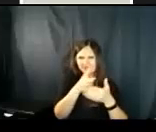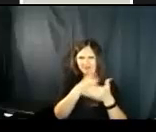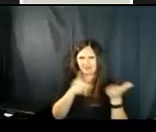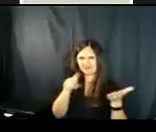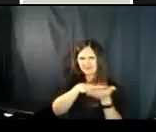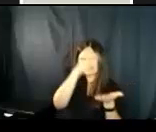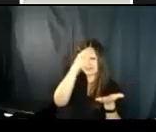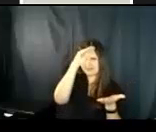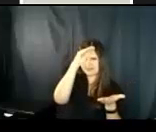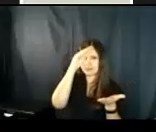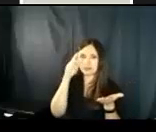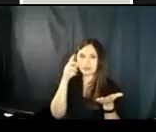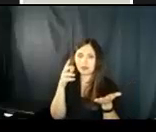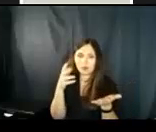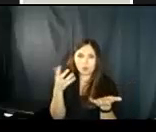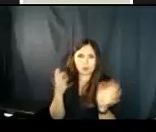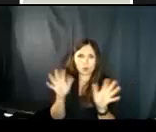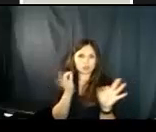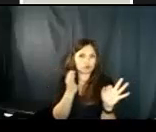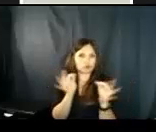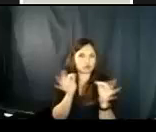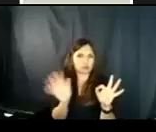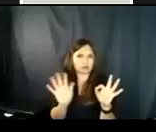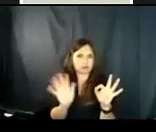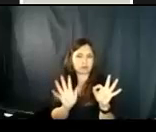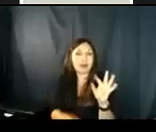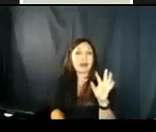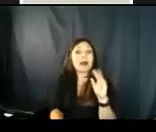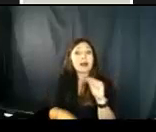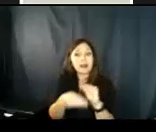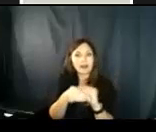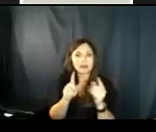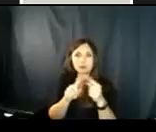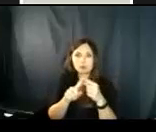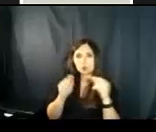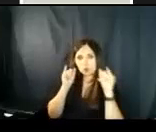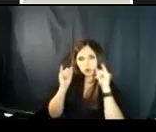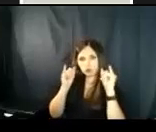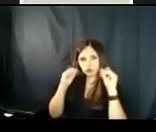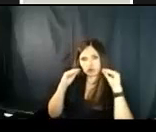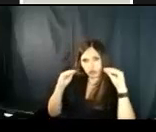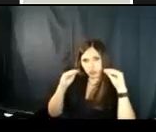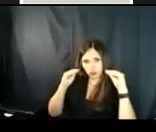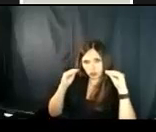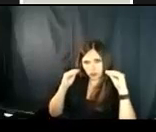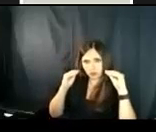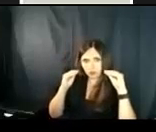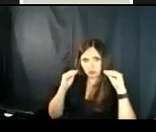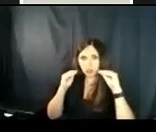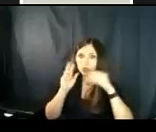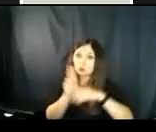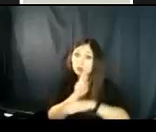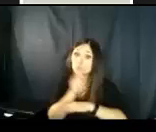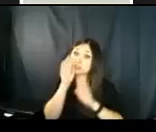things that we want to make. We don't want to distract. We want to add it to our instruction, and adding to our instruction using